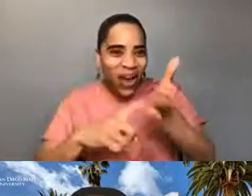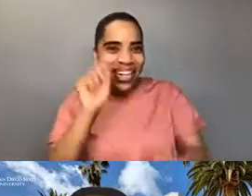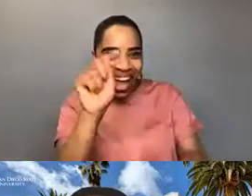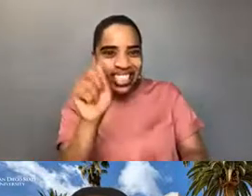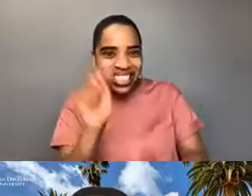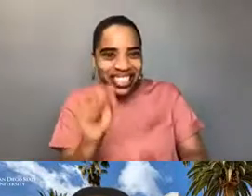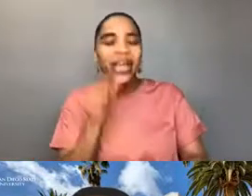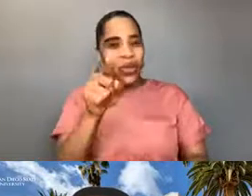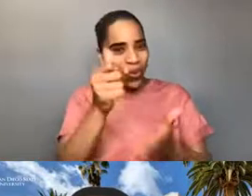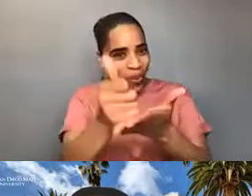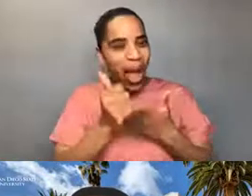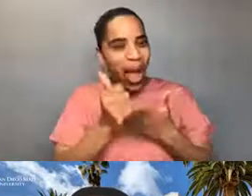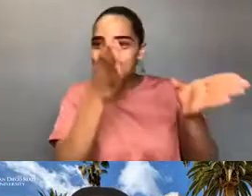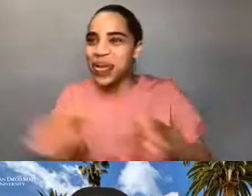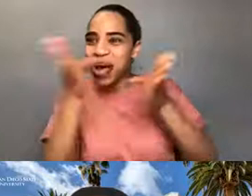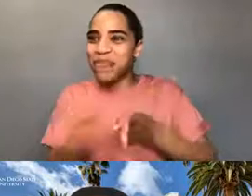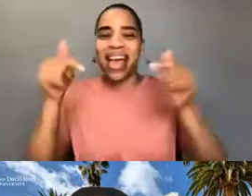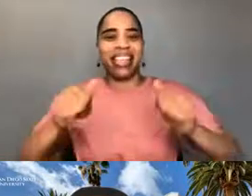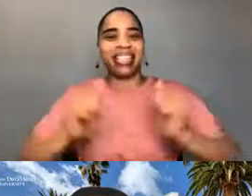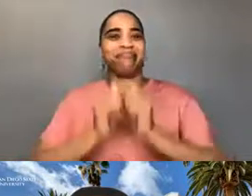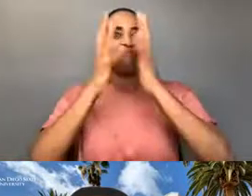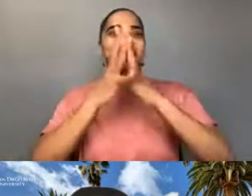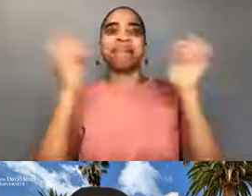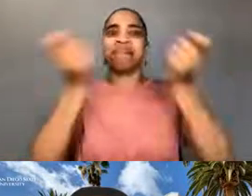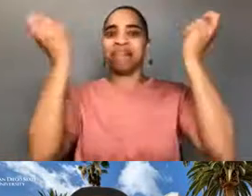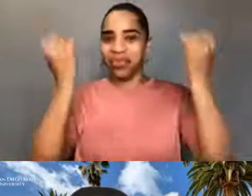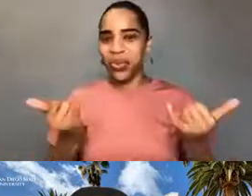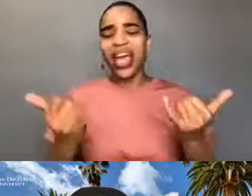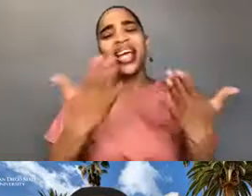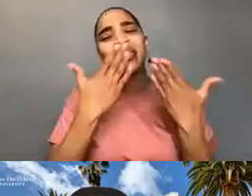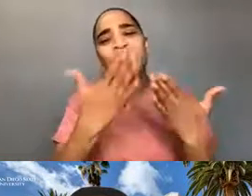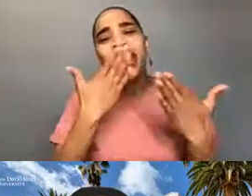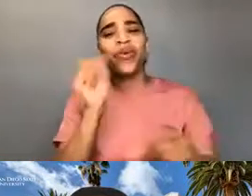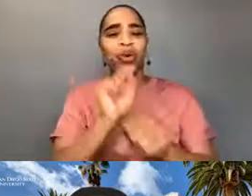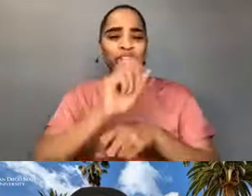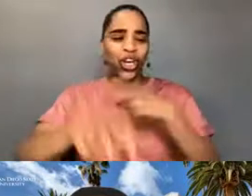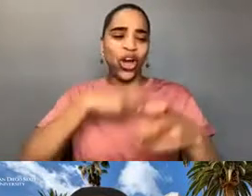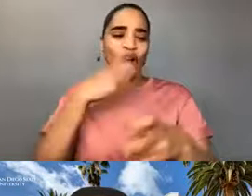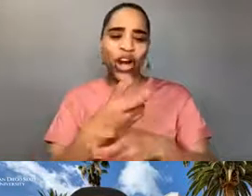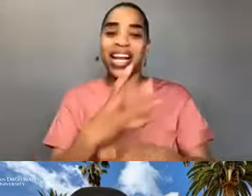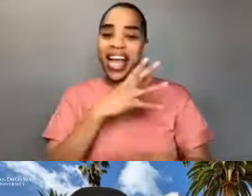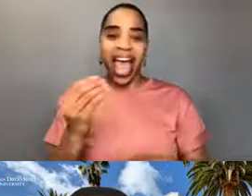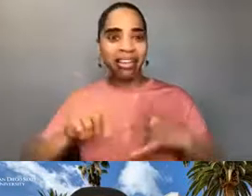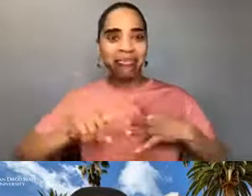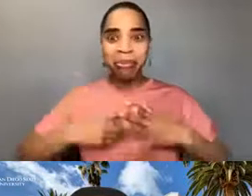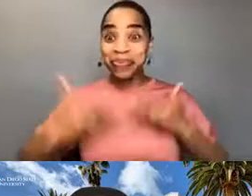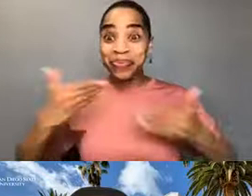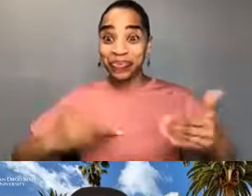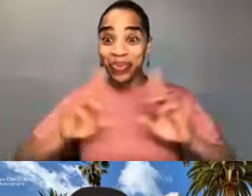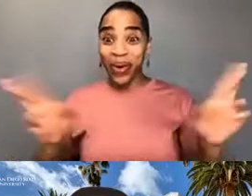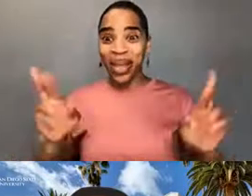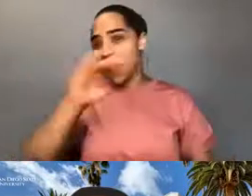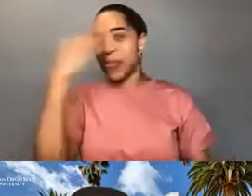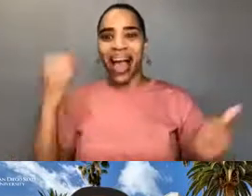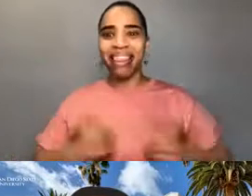also part of helping to make this come to reality. So thank you for your hard work. And let's get into this. Black Lives